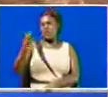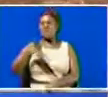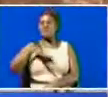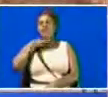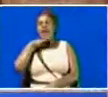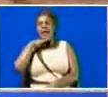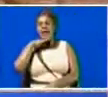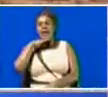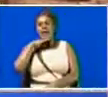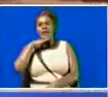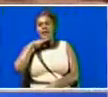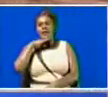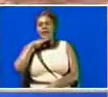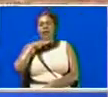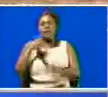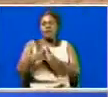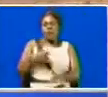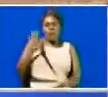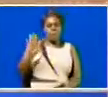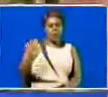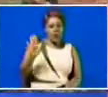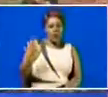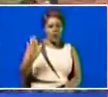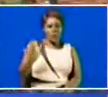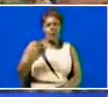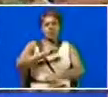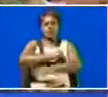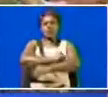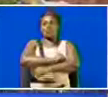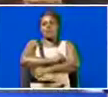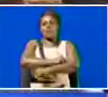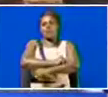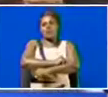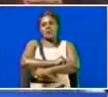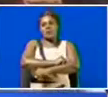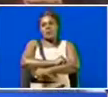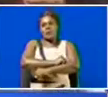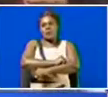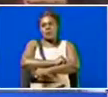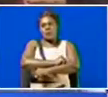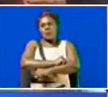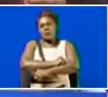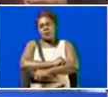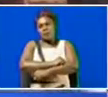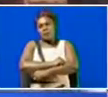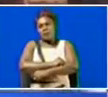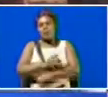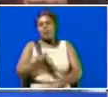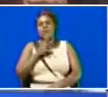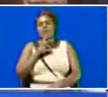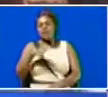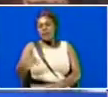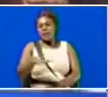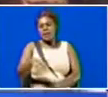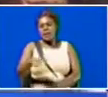of the Patel dams broke its banks on the tragic Wednesday night are from his school. This dam